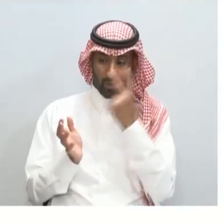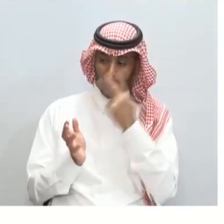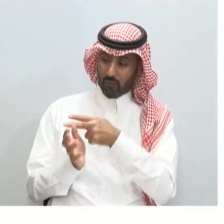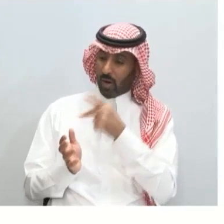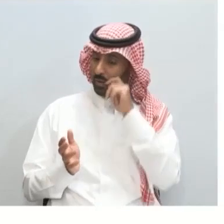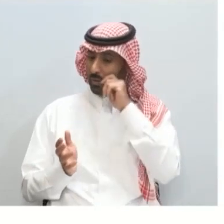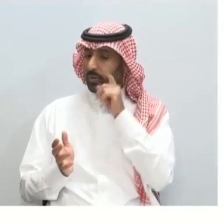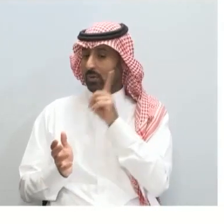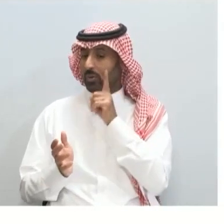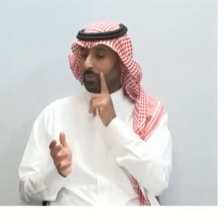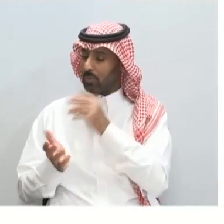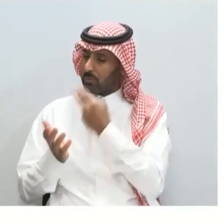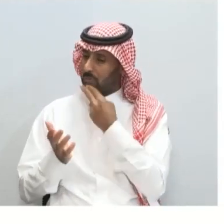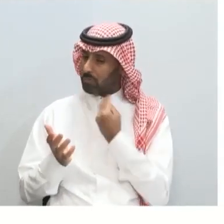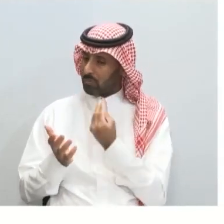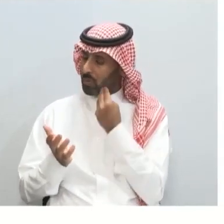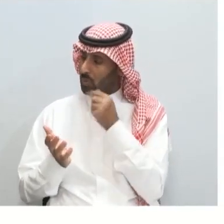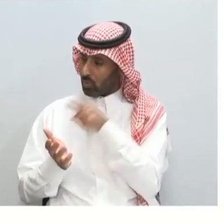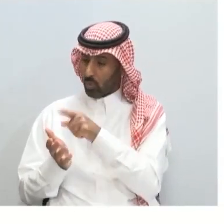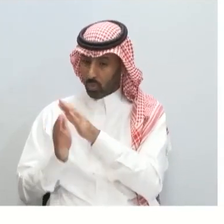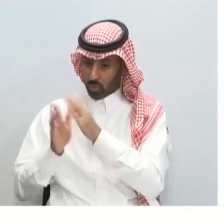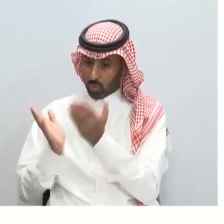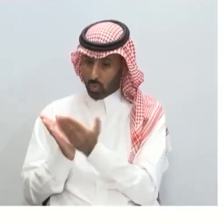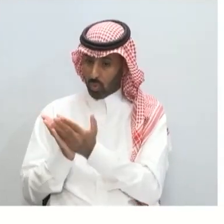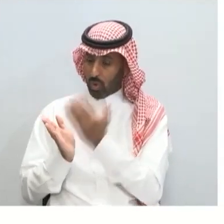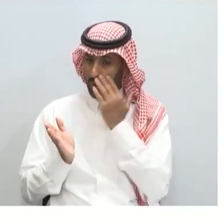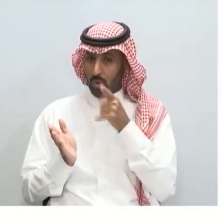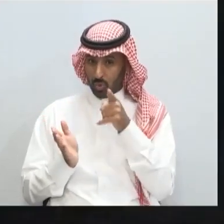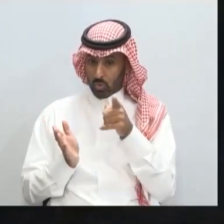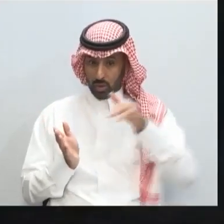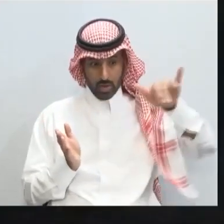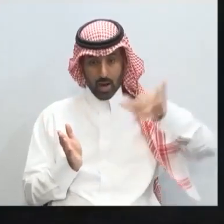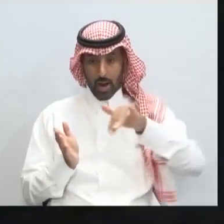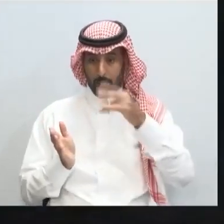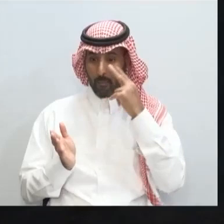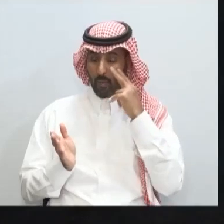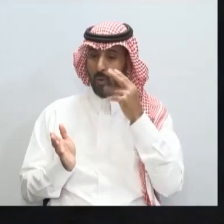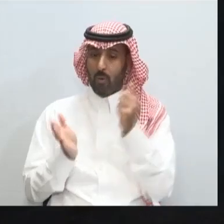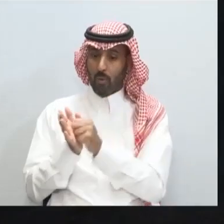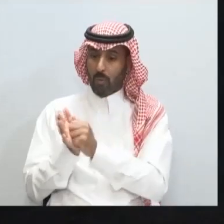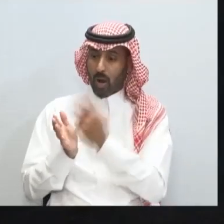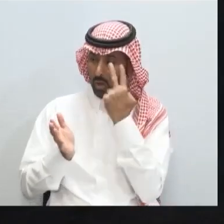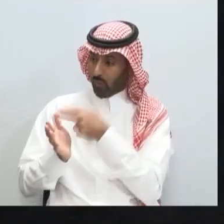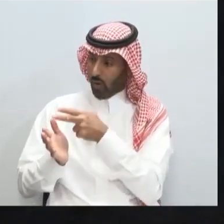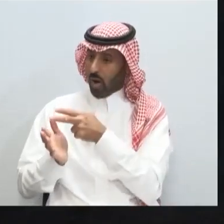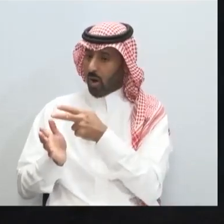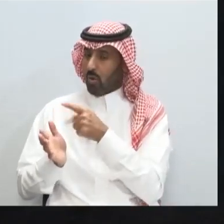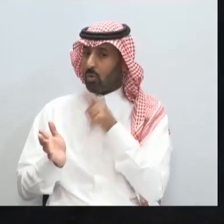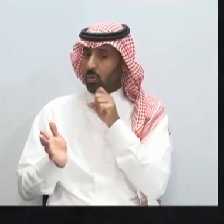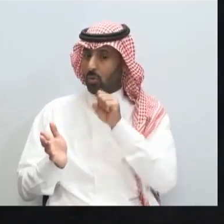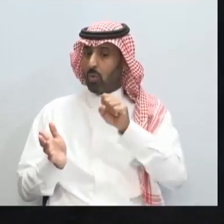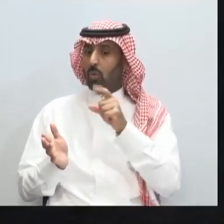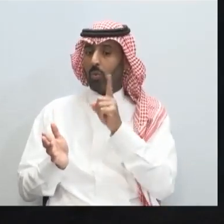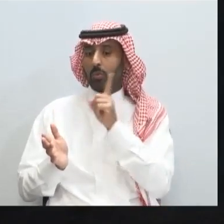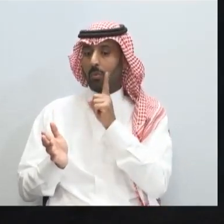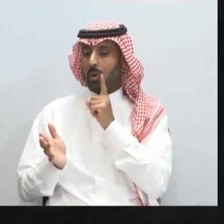mother has cleaned your room so you come home and find out that your mother cleaned your room what would